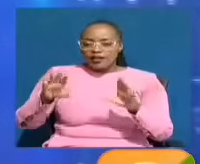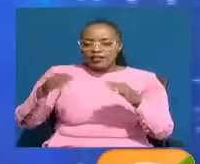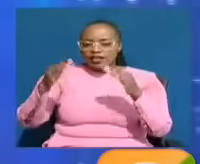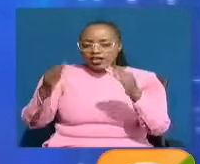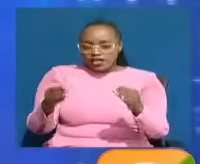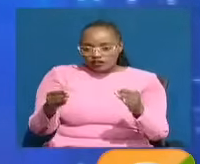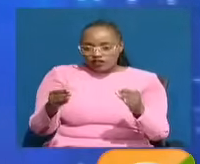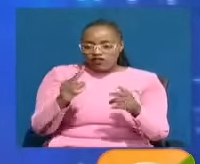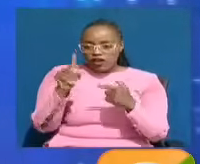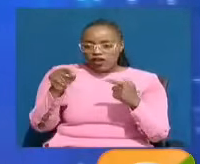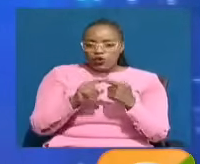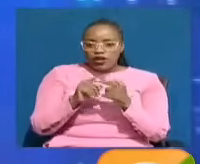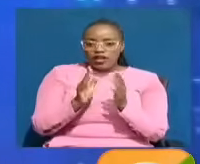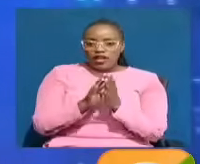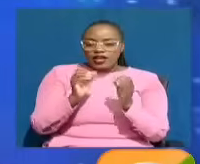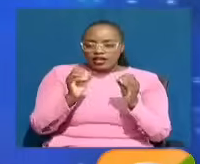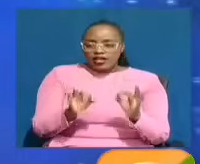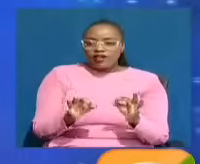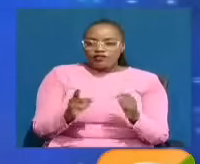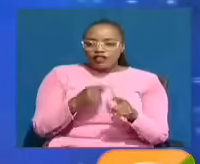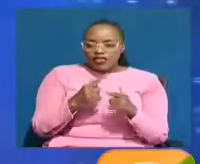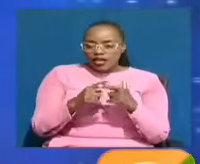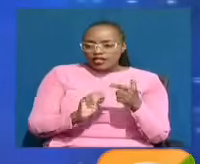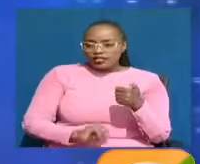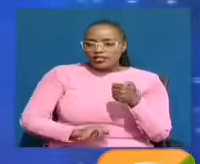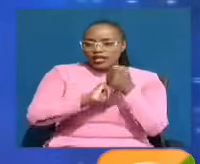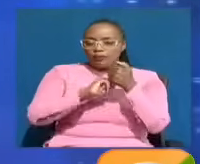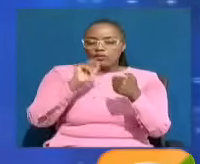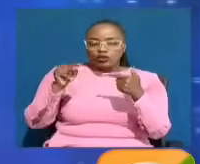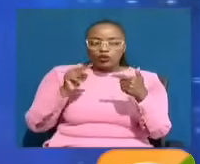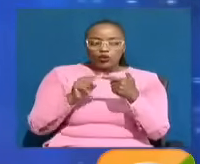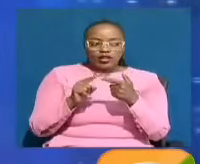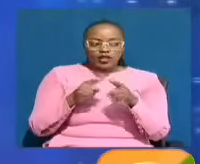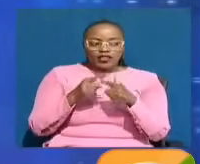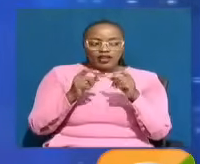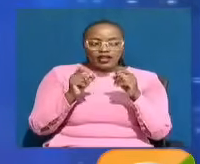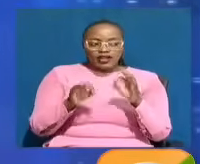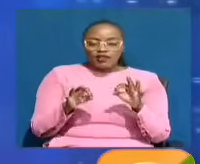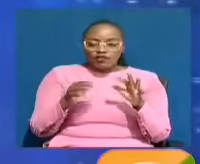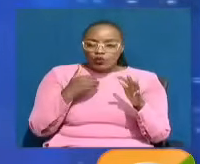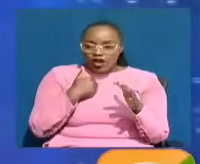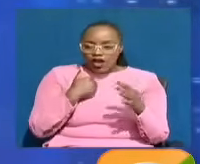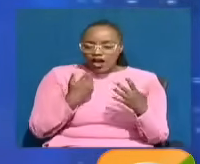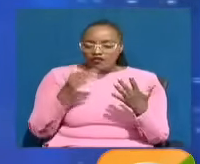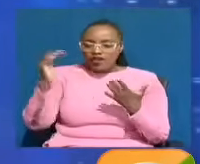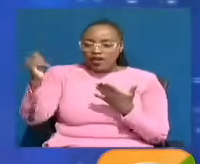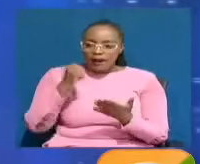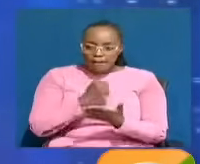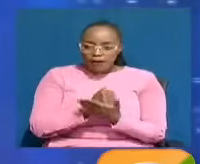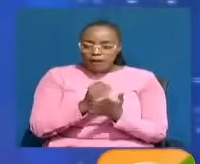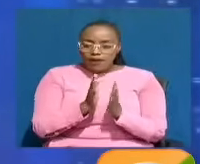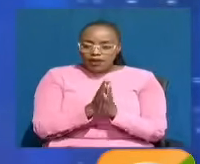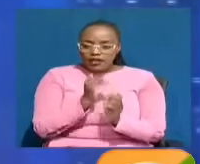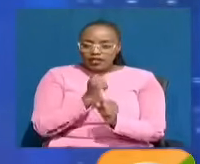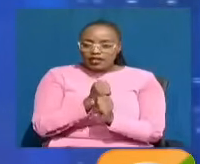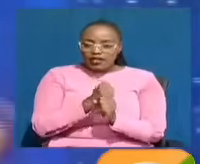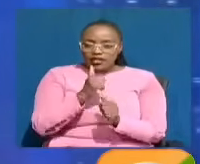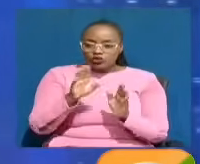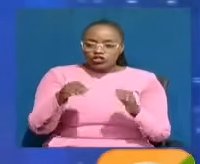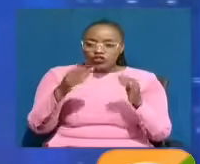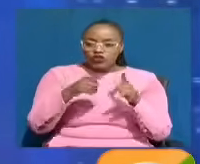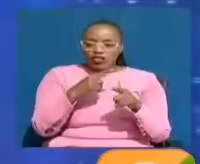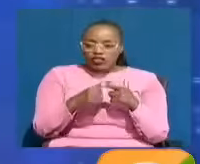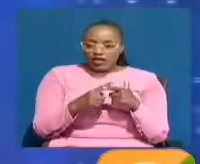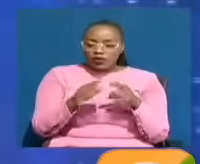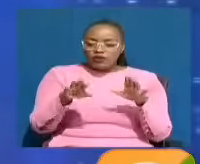and when and if, and also in terms of support. For example, if it is in terms of employment and tasks that have to be given, we're giving